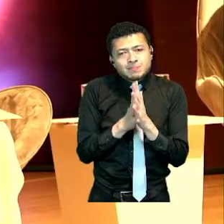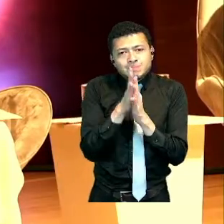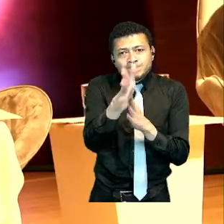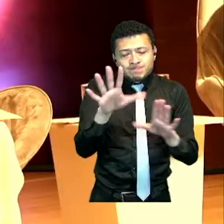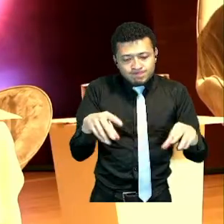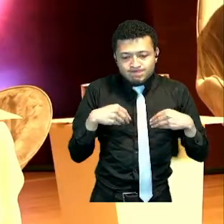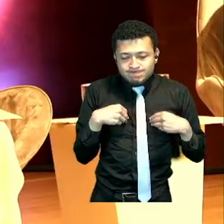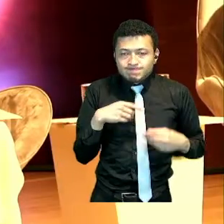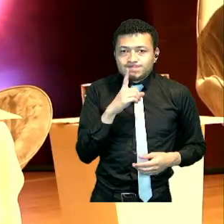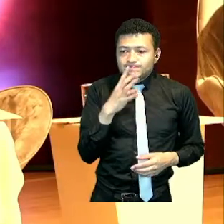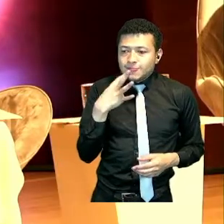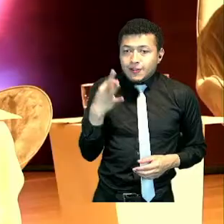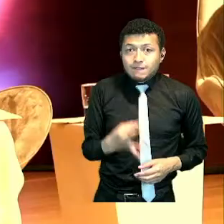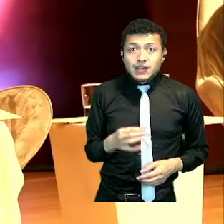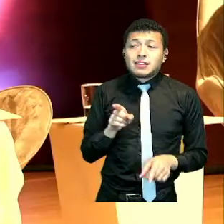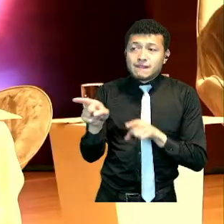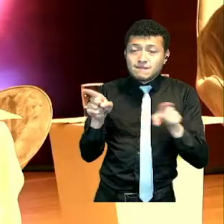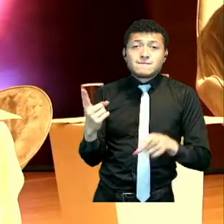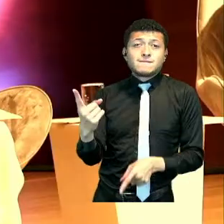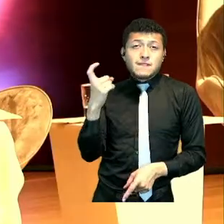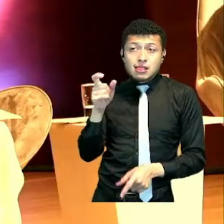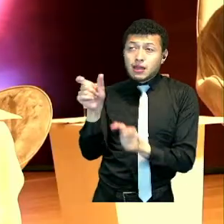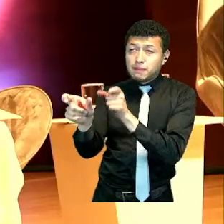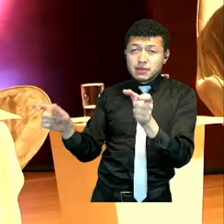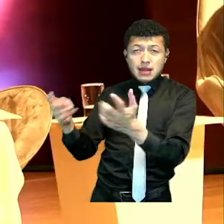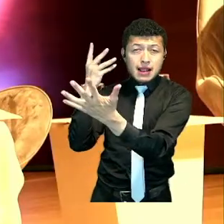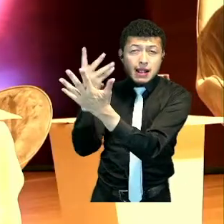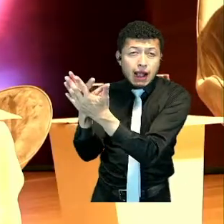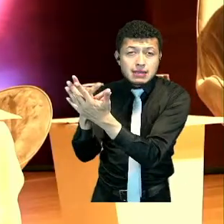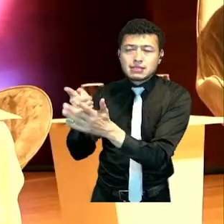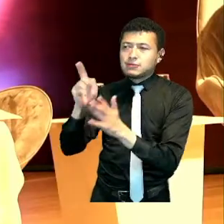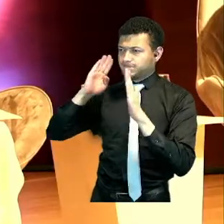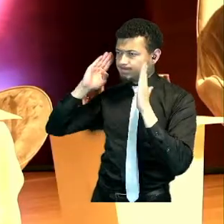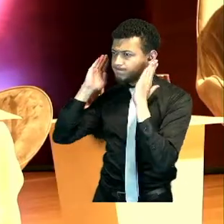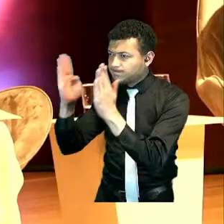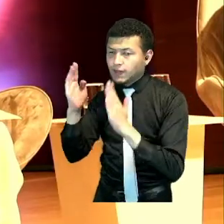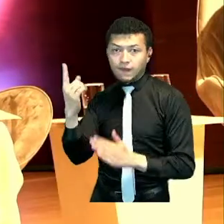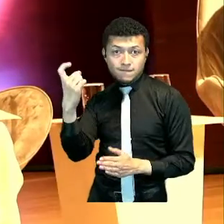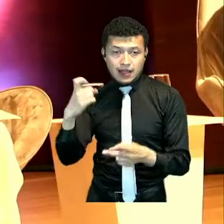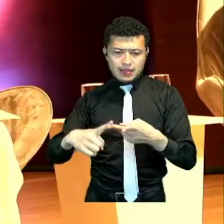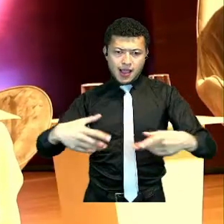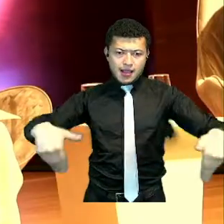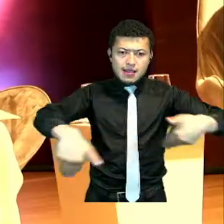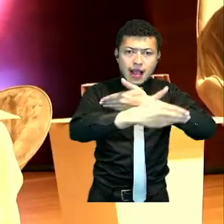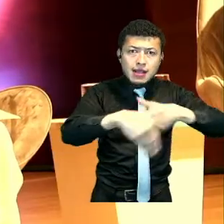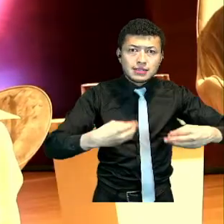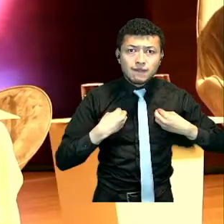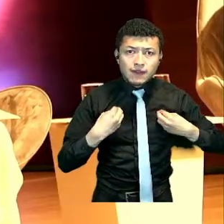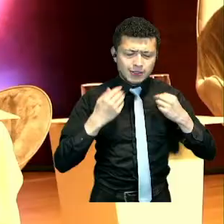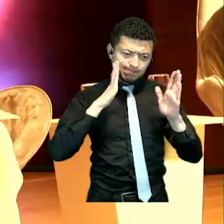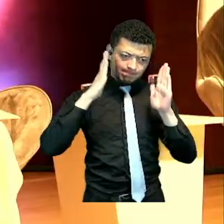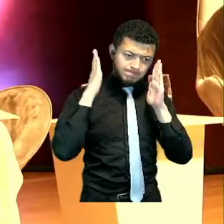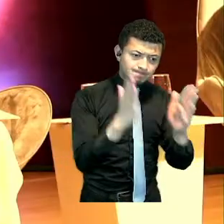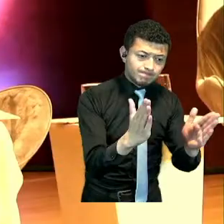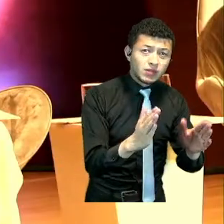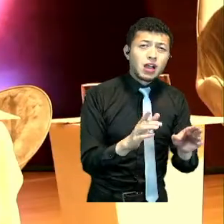so important to recognize the people that are not here, imprisoned,